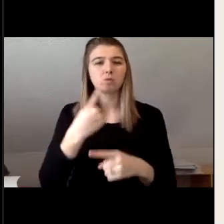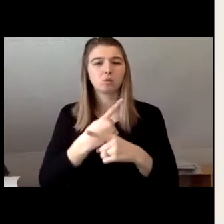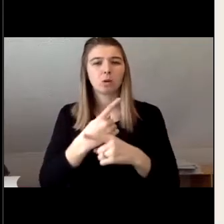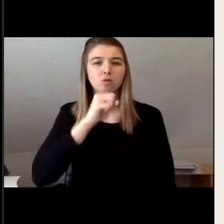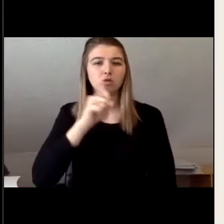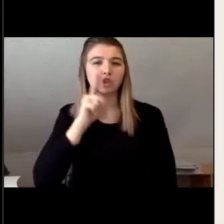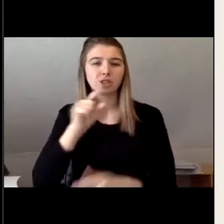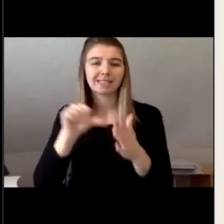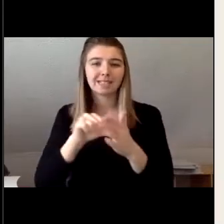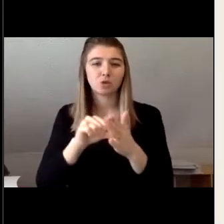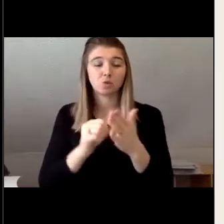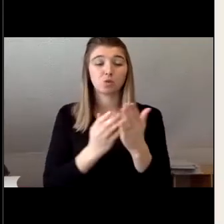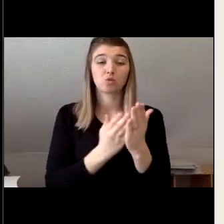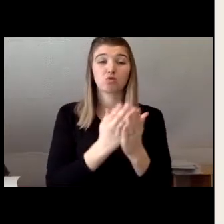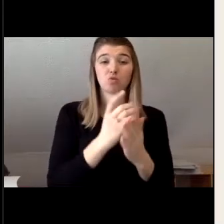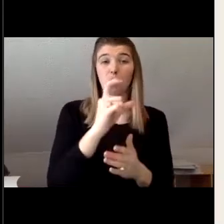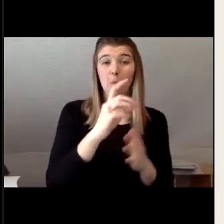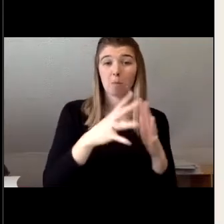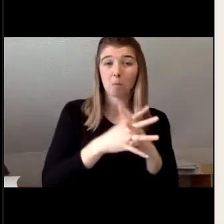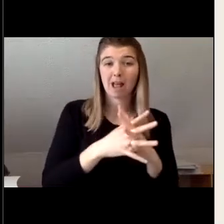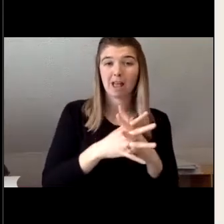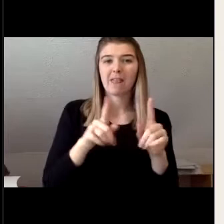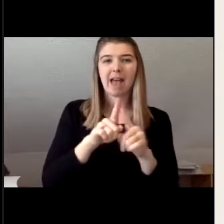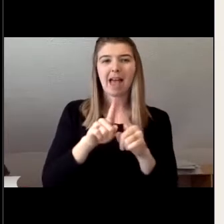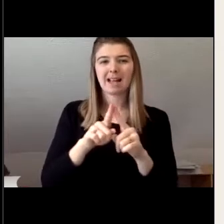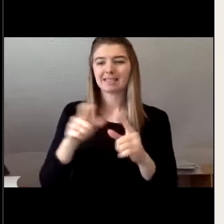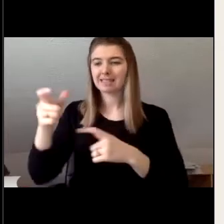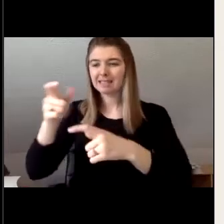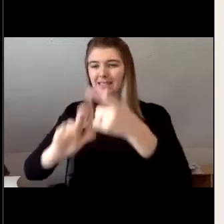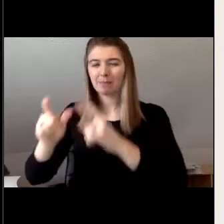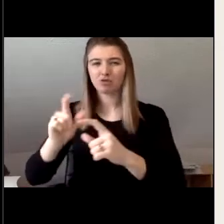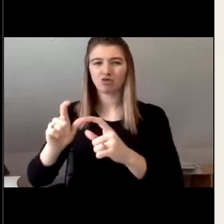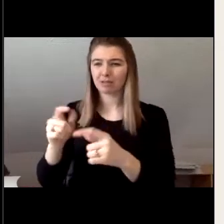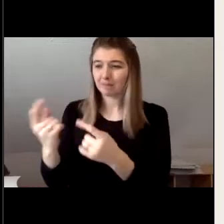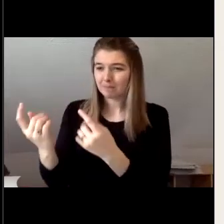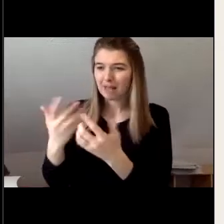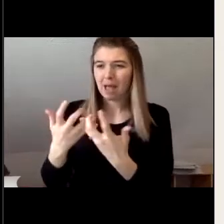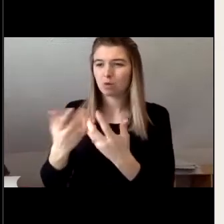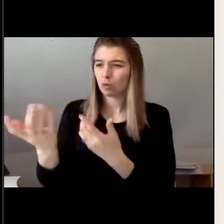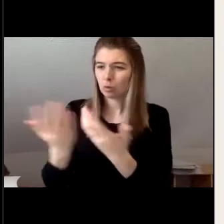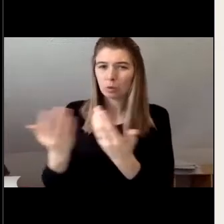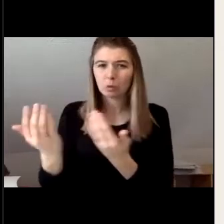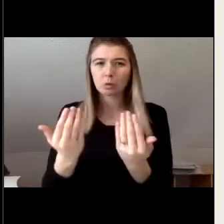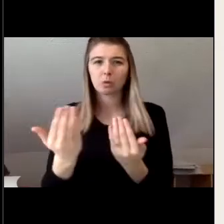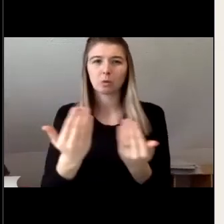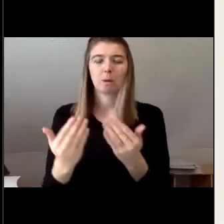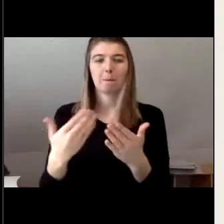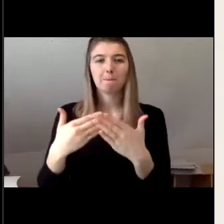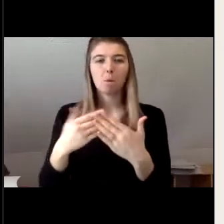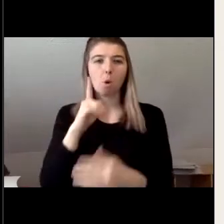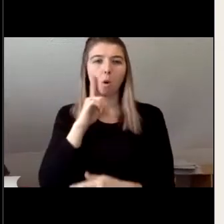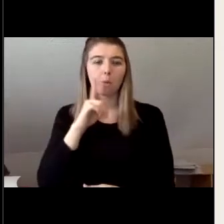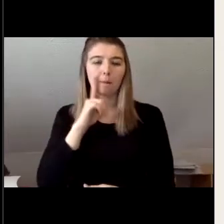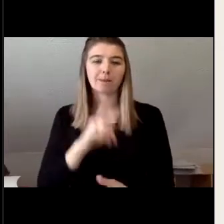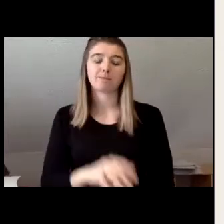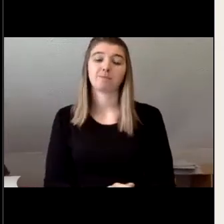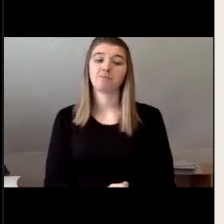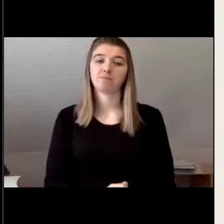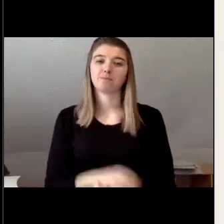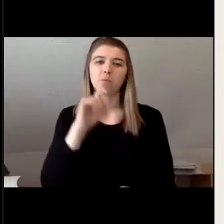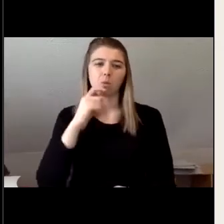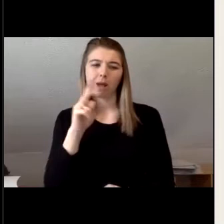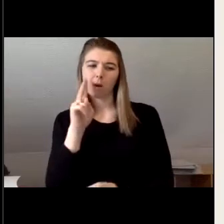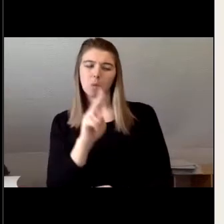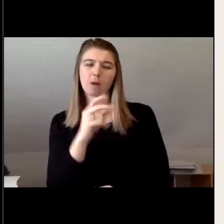cultural challenges to attract and retain women in the chemical sciences. We'll look at gender inequality and its consequences in research